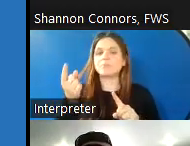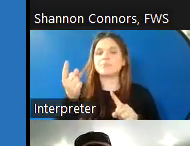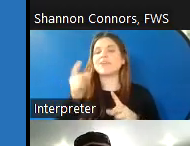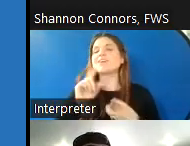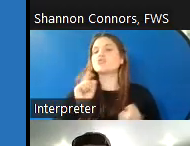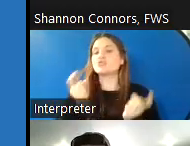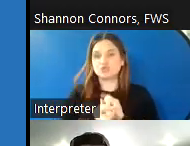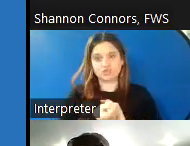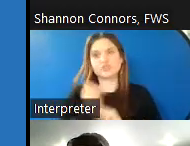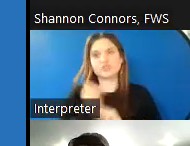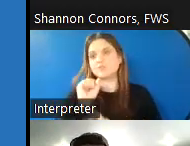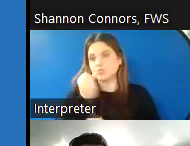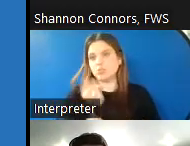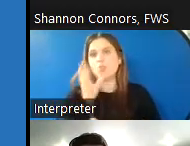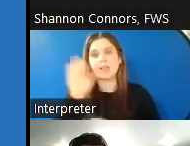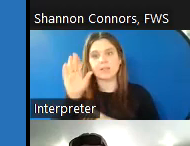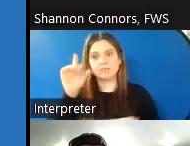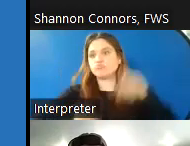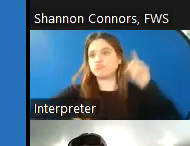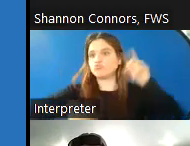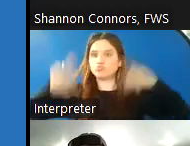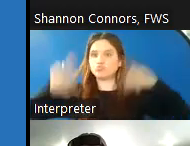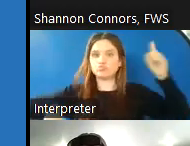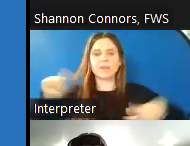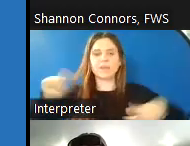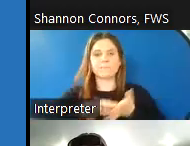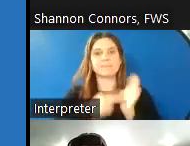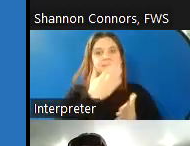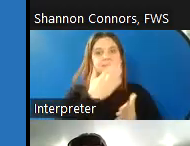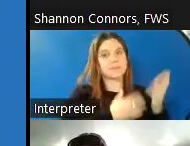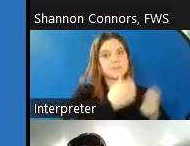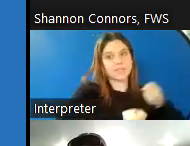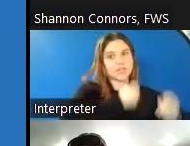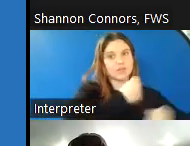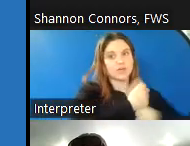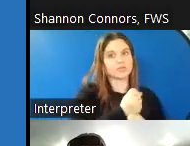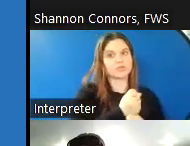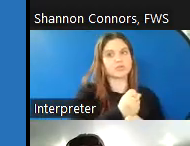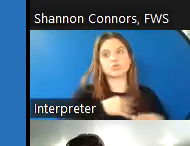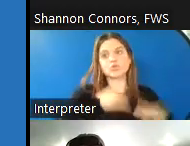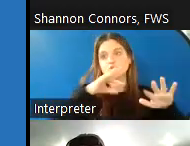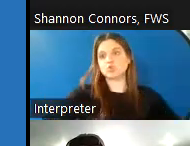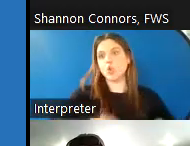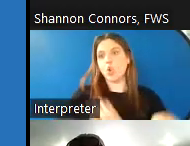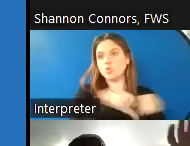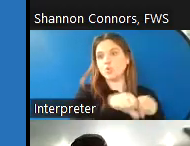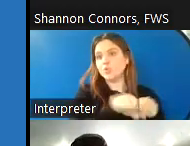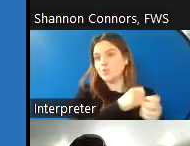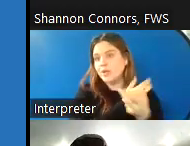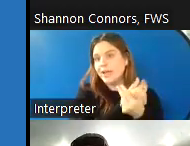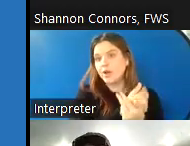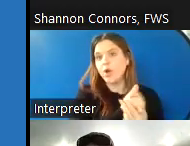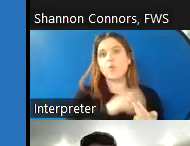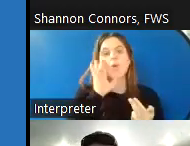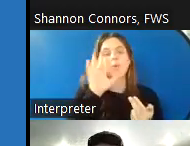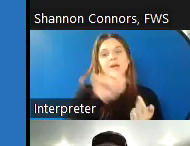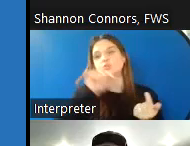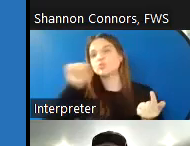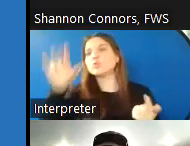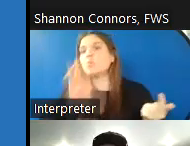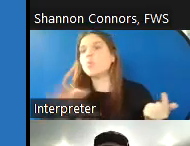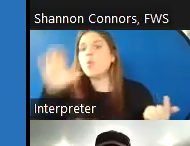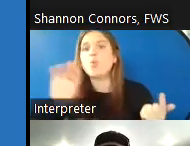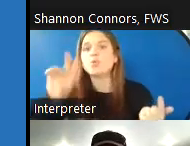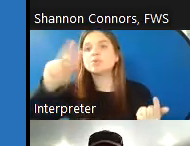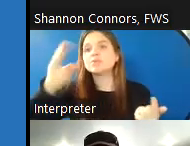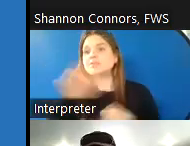you know, where in some years you're going to find some snowshoe hare are going to want to kind of explode into secondary habitat over in this one area, but not over